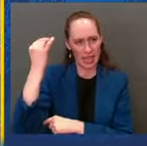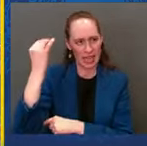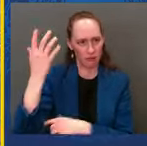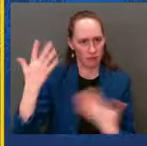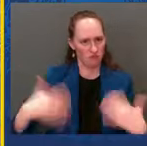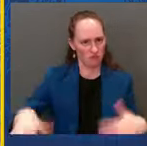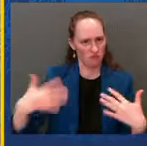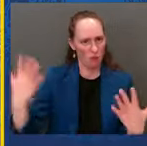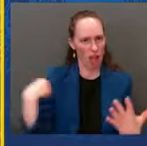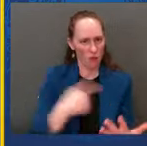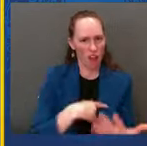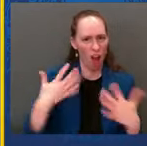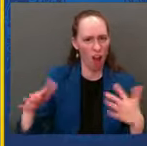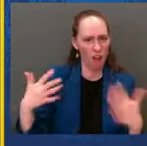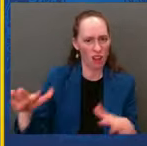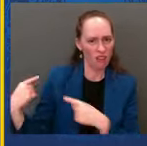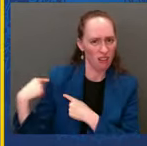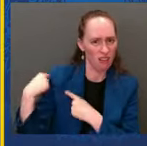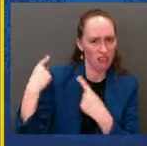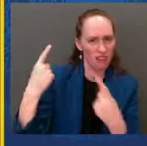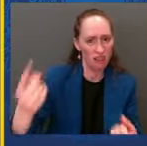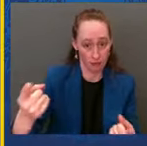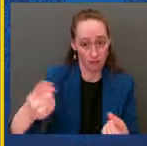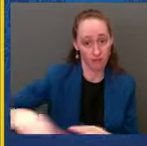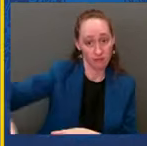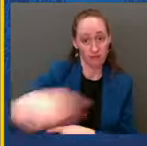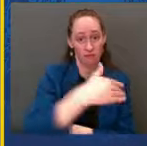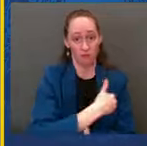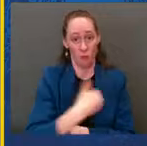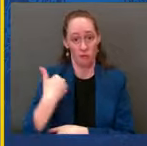refugees from this war. God bless you.